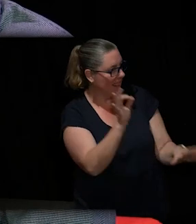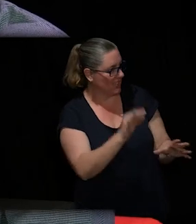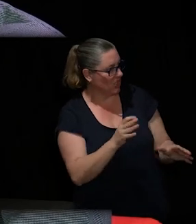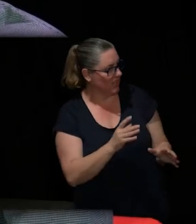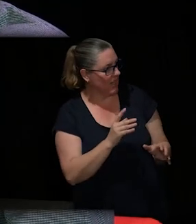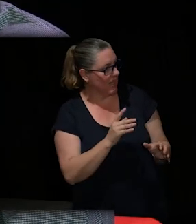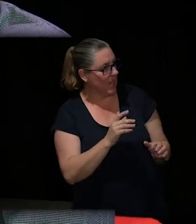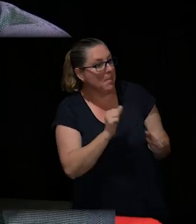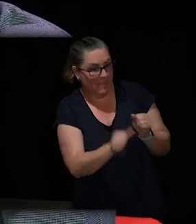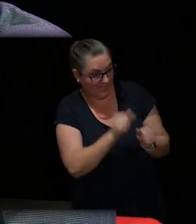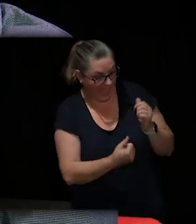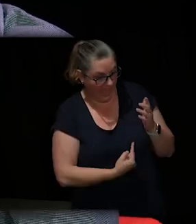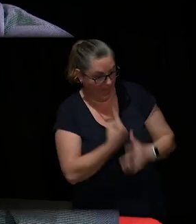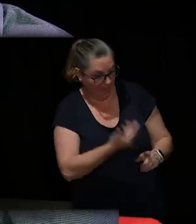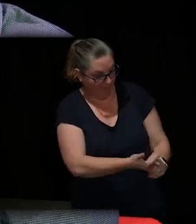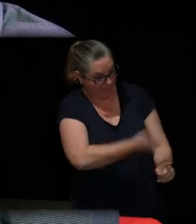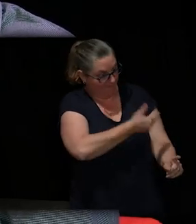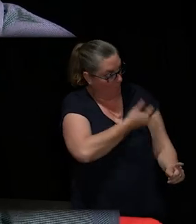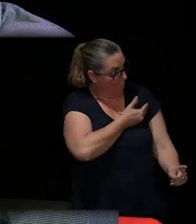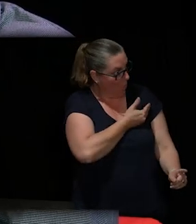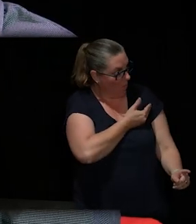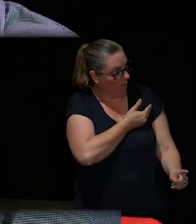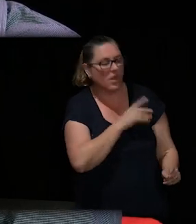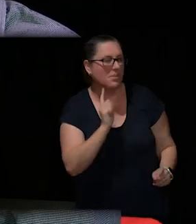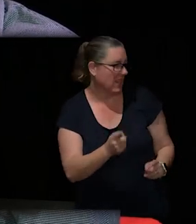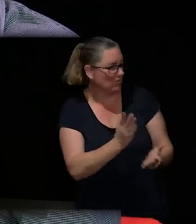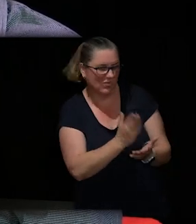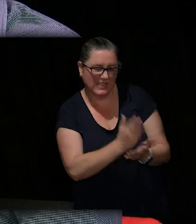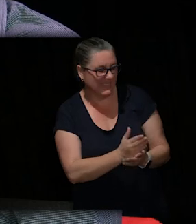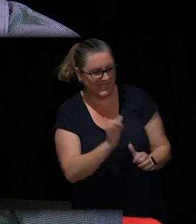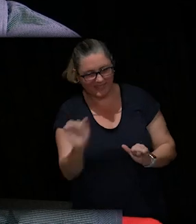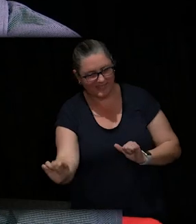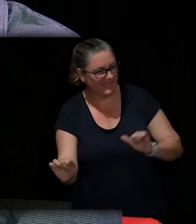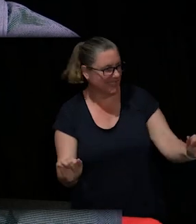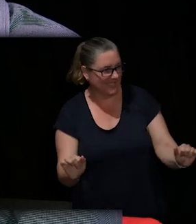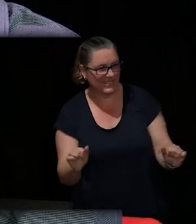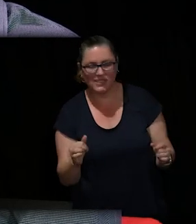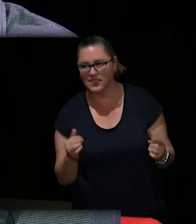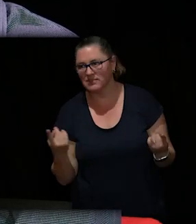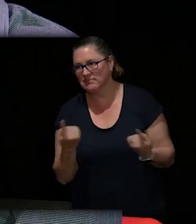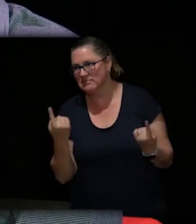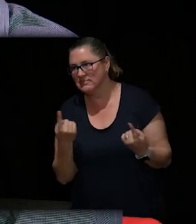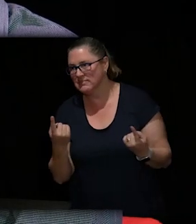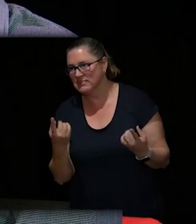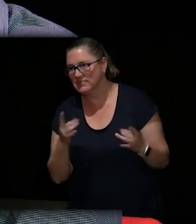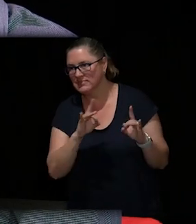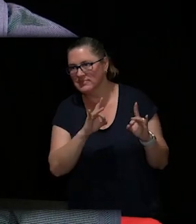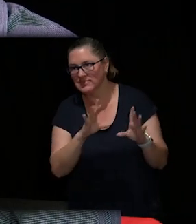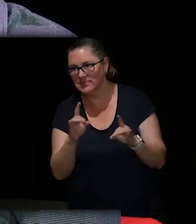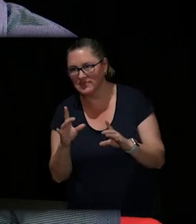I do think it's sort of case by case. But it was a damaging primary in 2016 for sure.